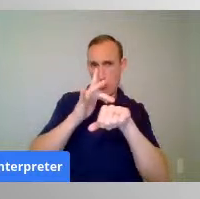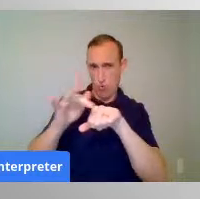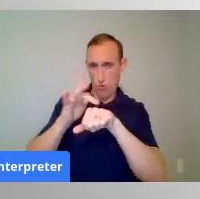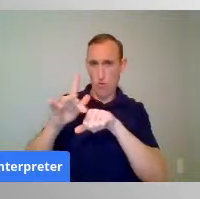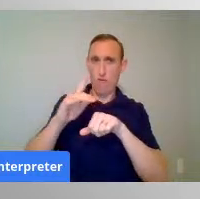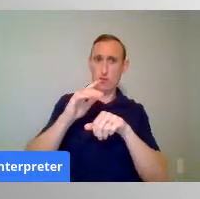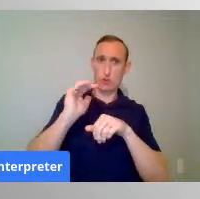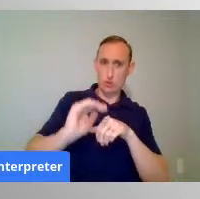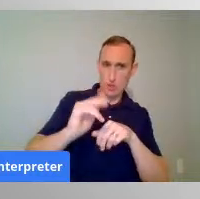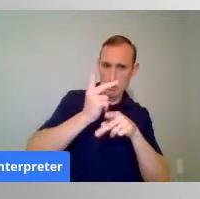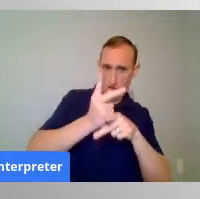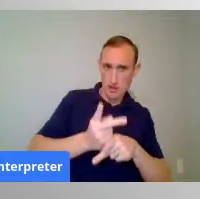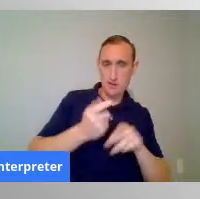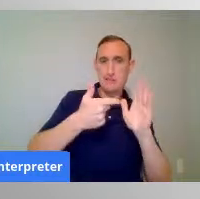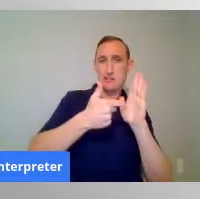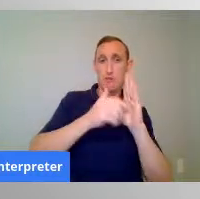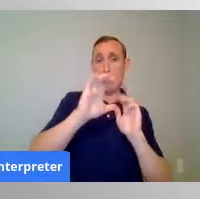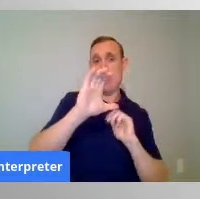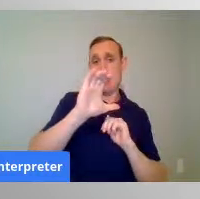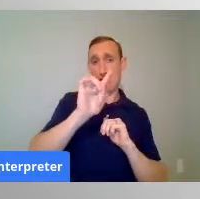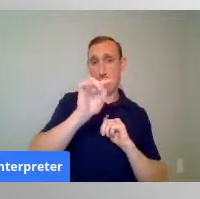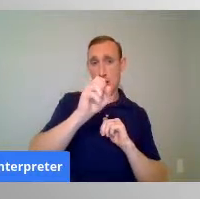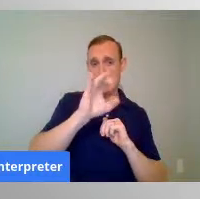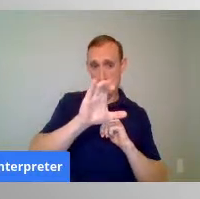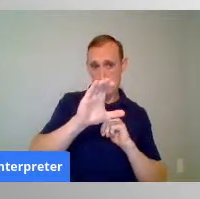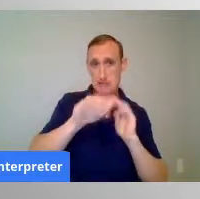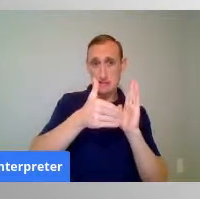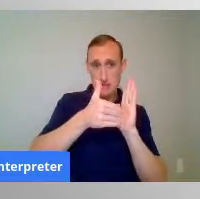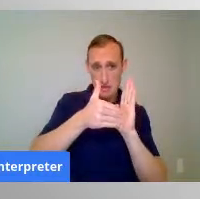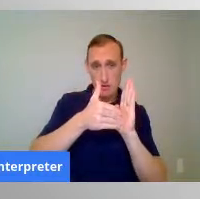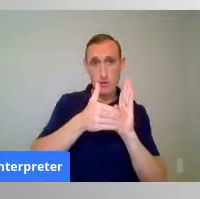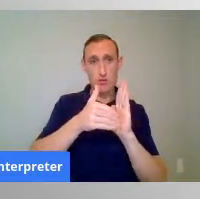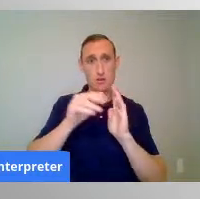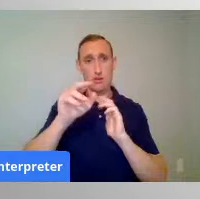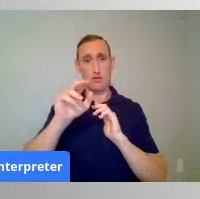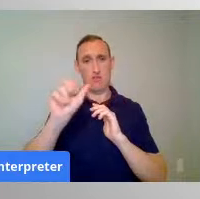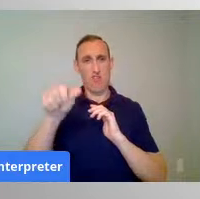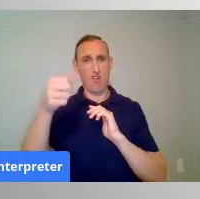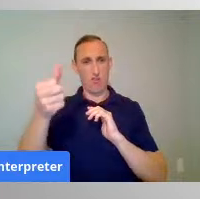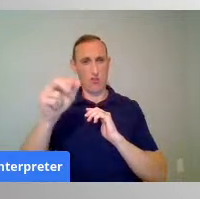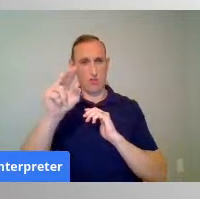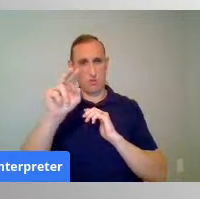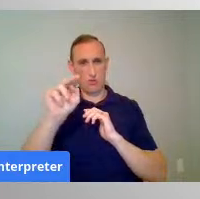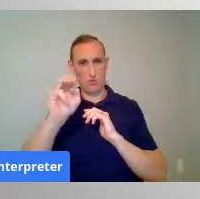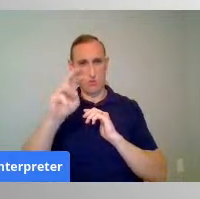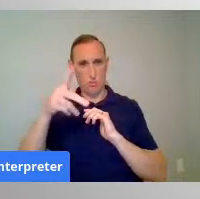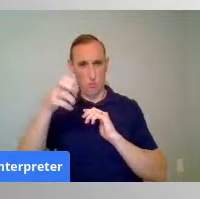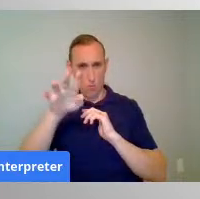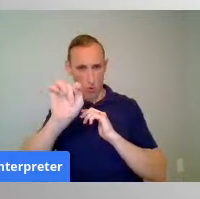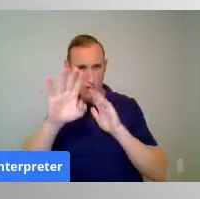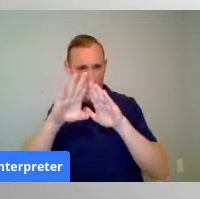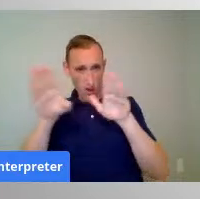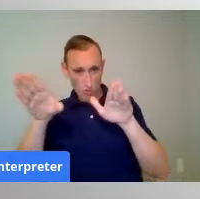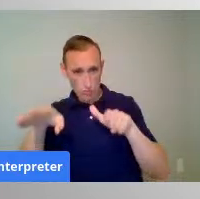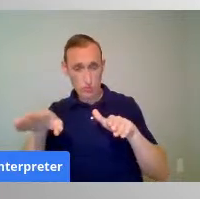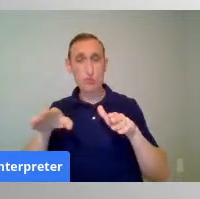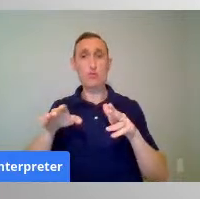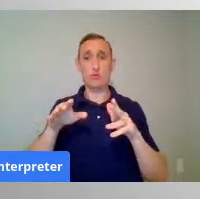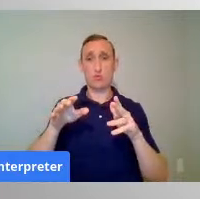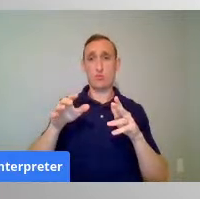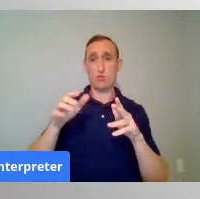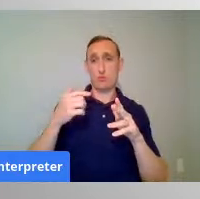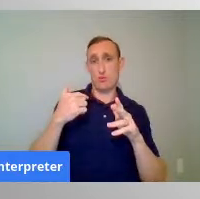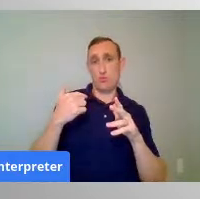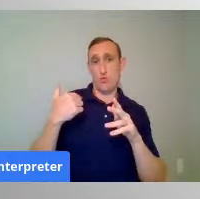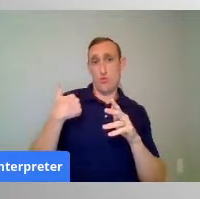the new courthouse. Should we be able to partner with some other private employers who would be able to, as a private entity, take